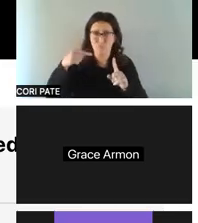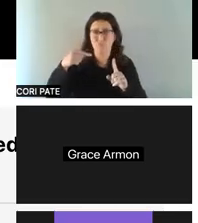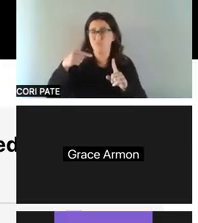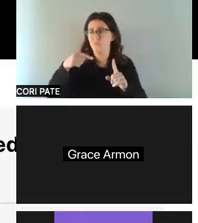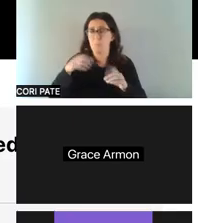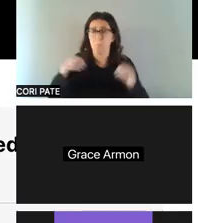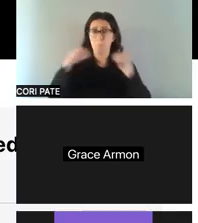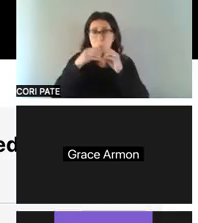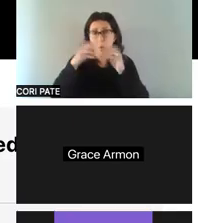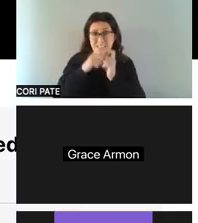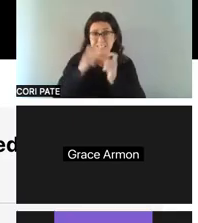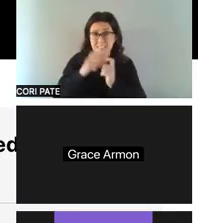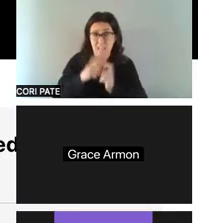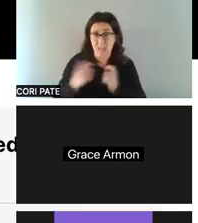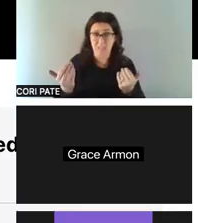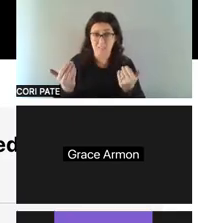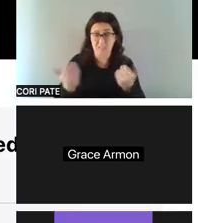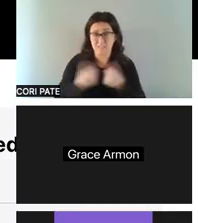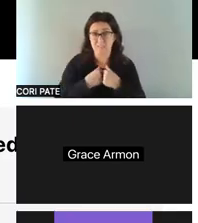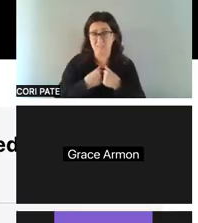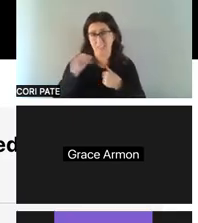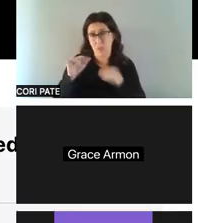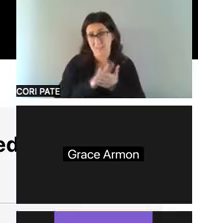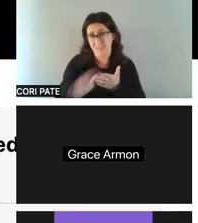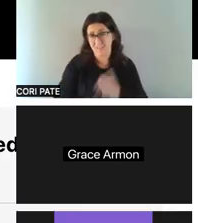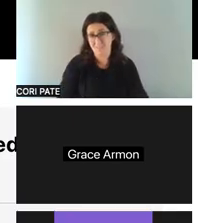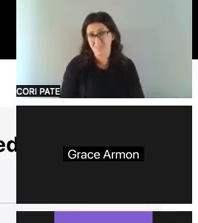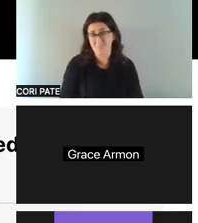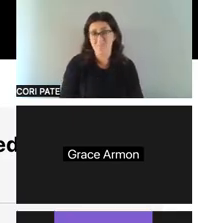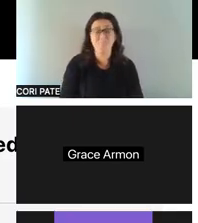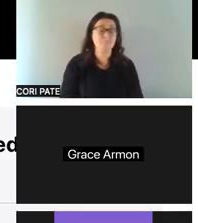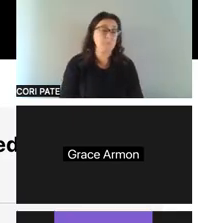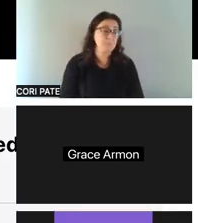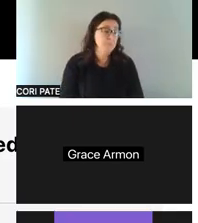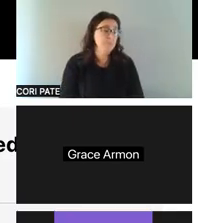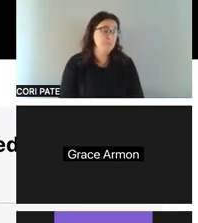more detailed answers, that would be really helpful.